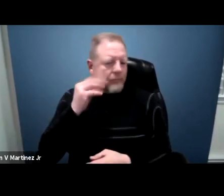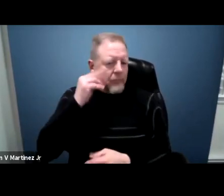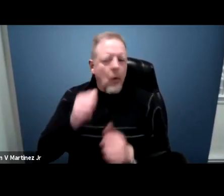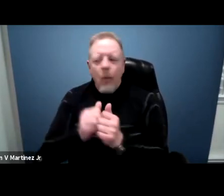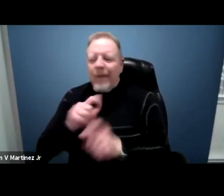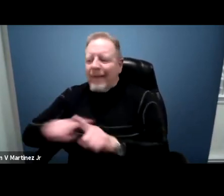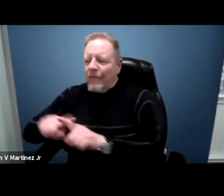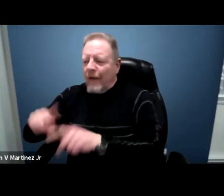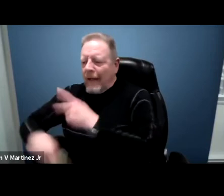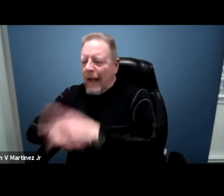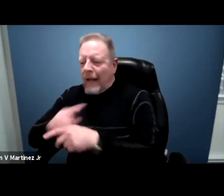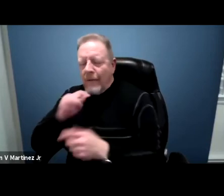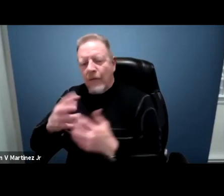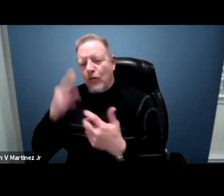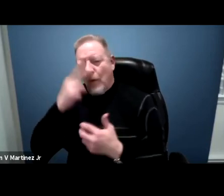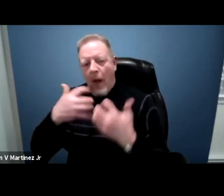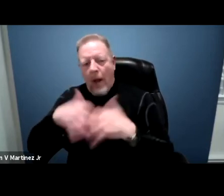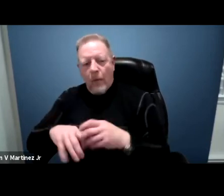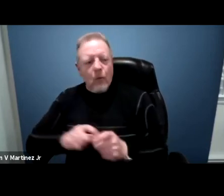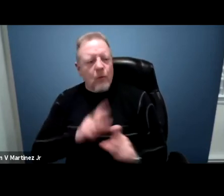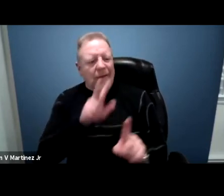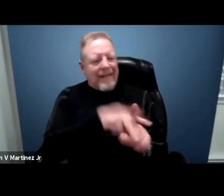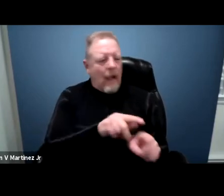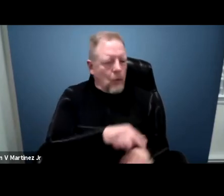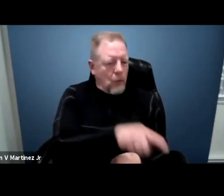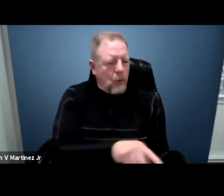to perform their job duties more easily.